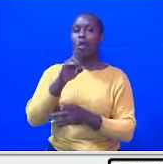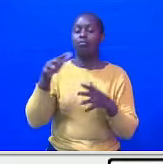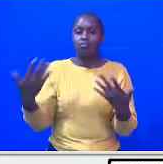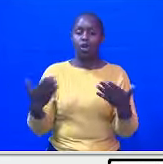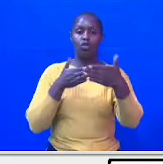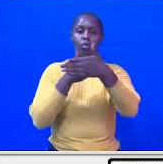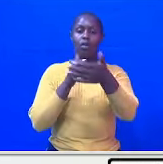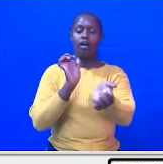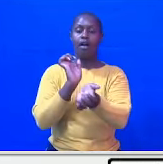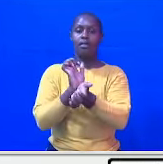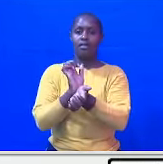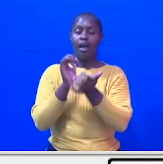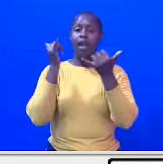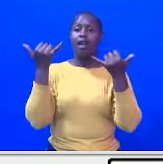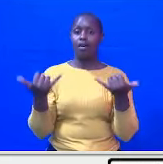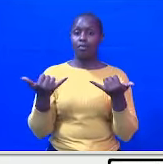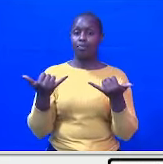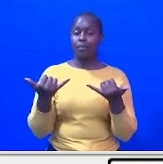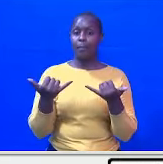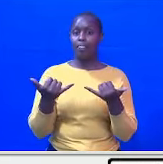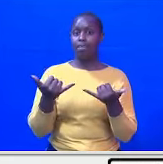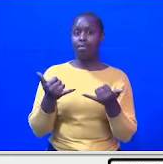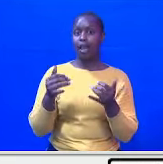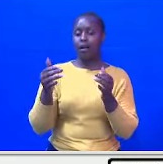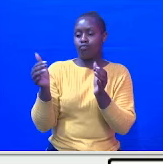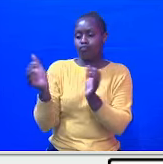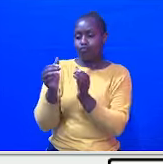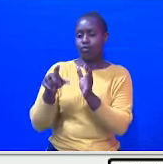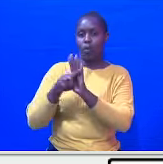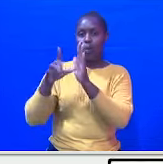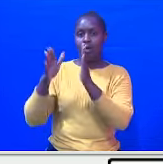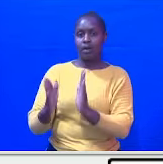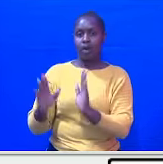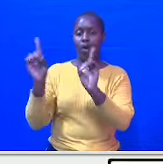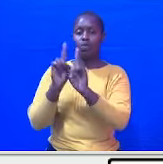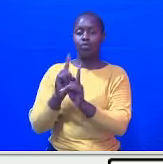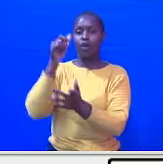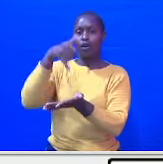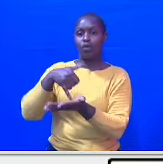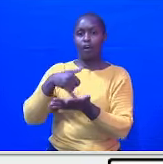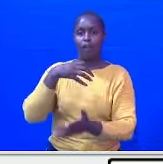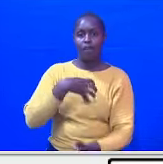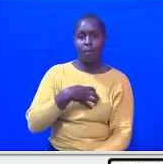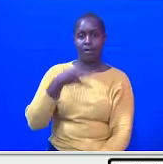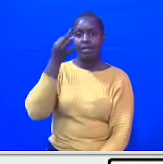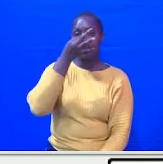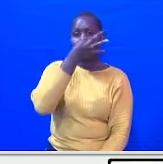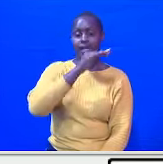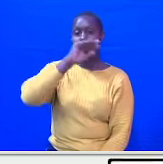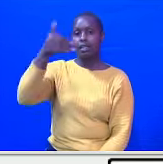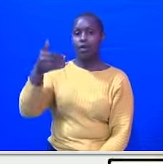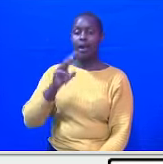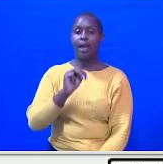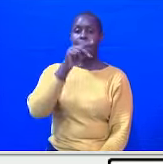arrest. Now, detention and prosecution. The trio includes former Nyeri town member